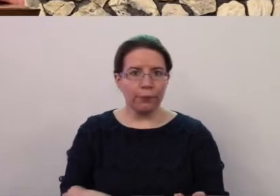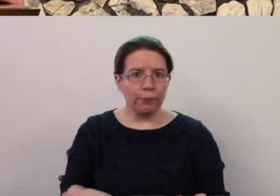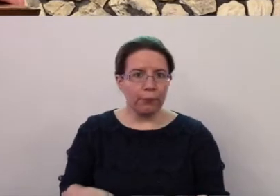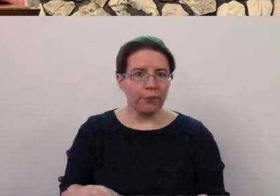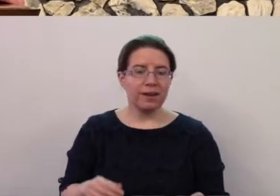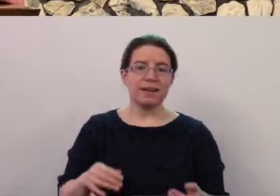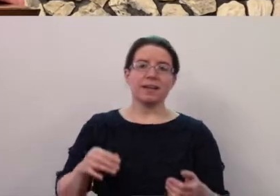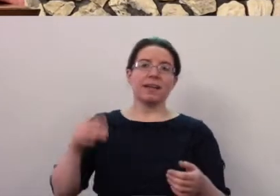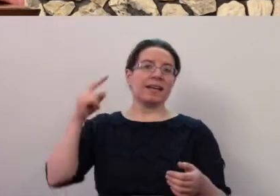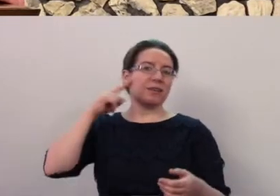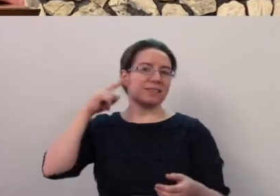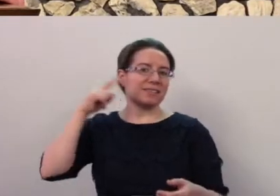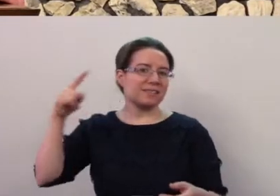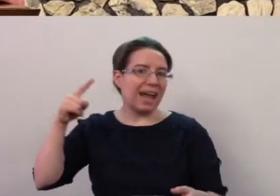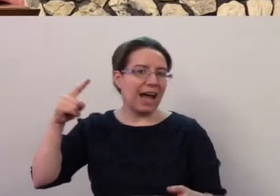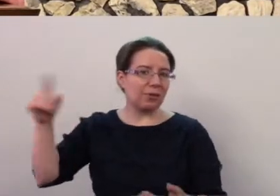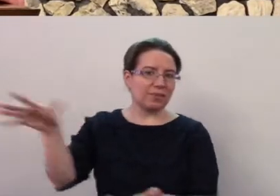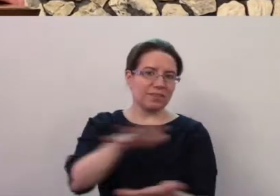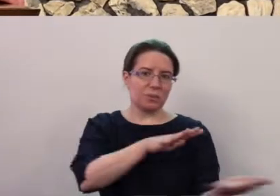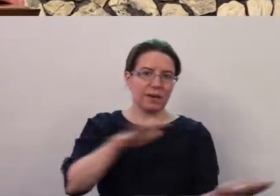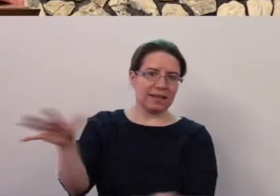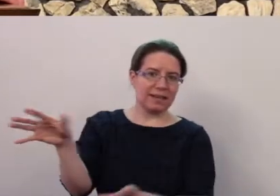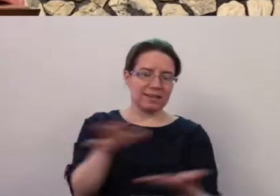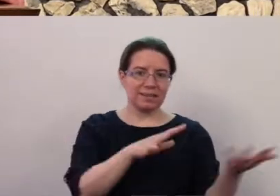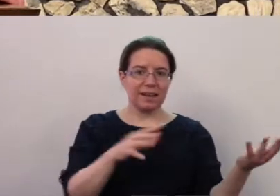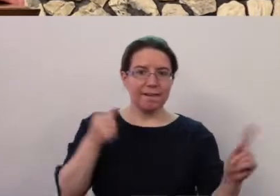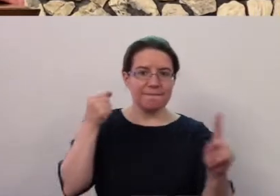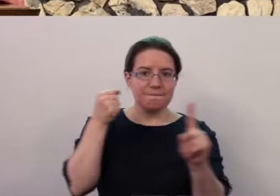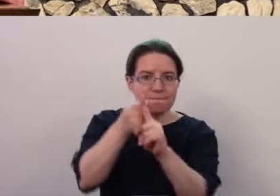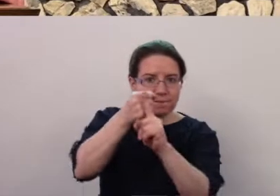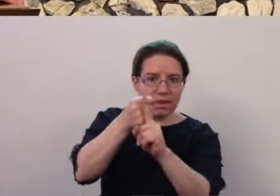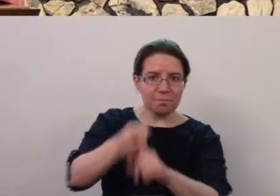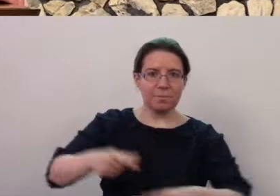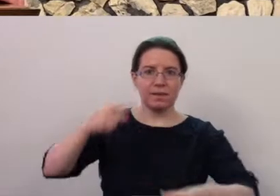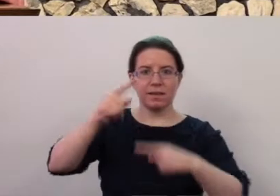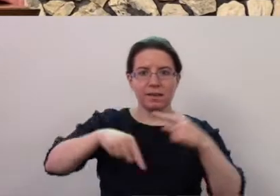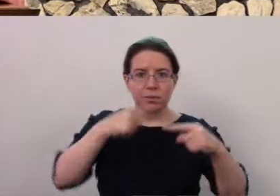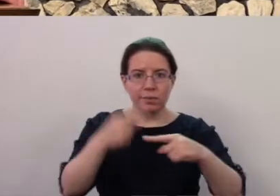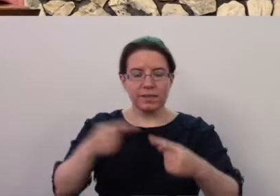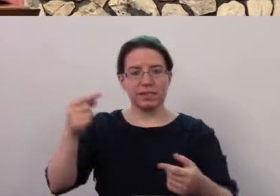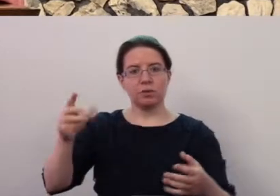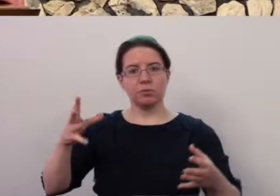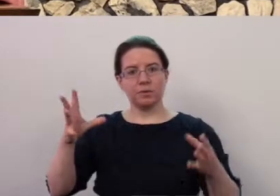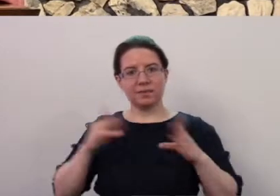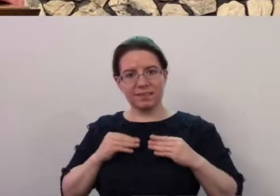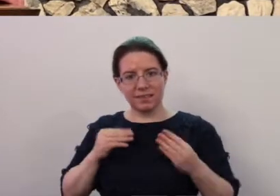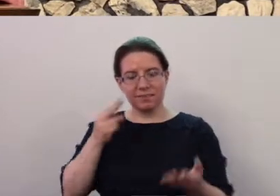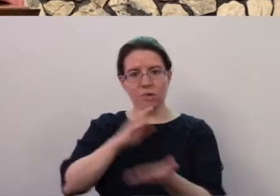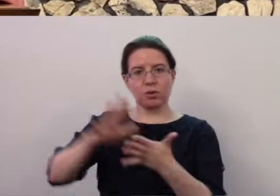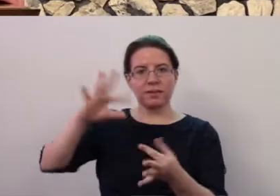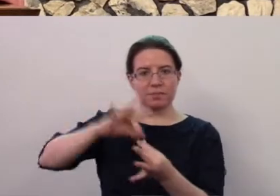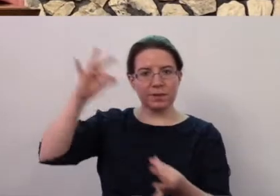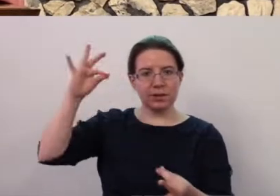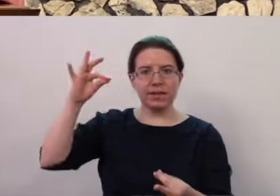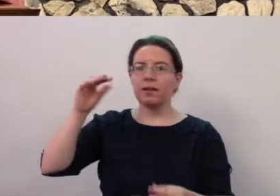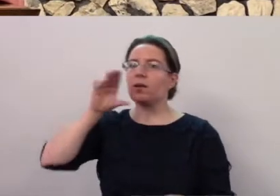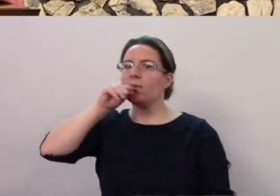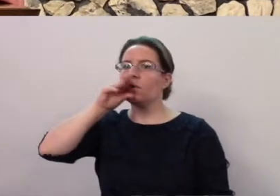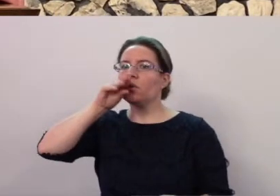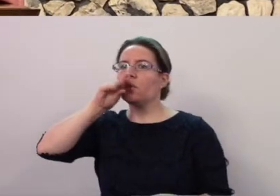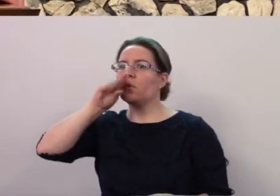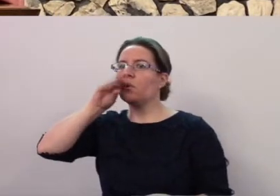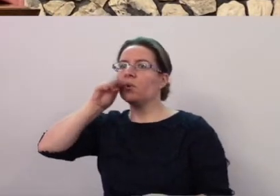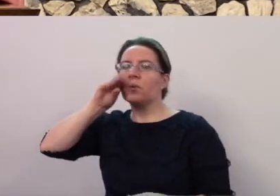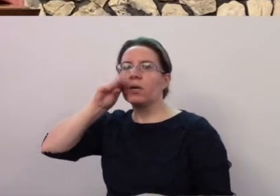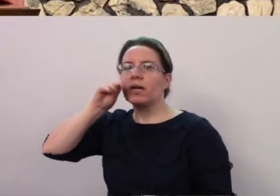hear the sound there. When you're born again, there will be a sound. It will come out of you with a new language, in a new language. You'll hear